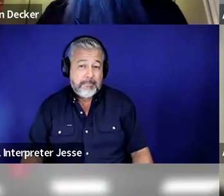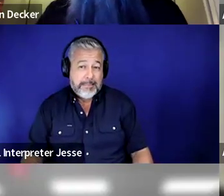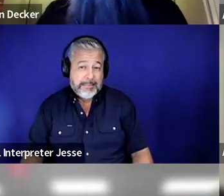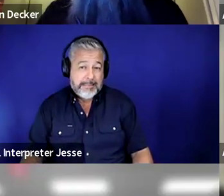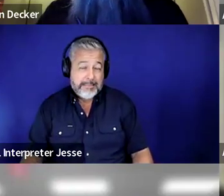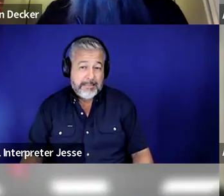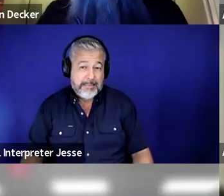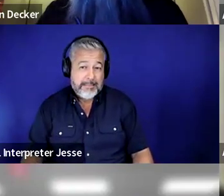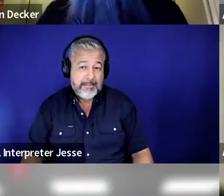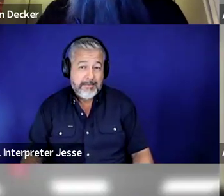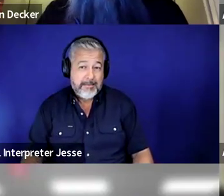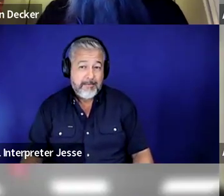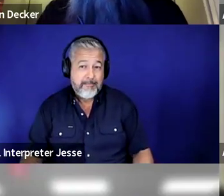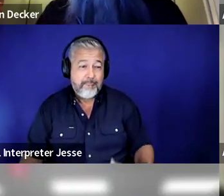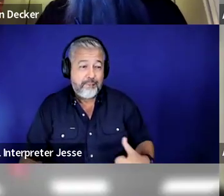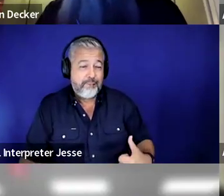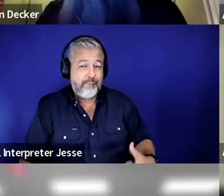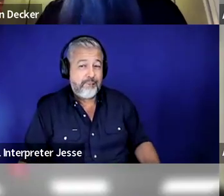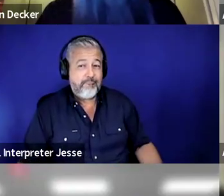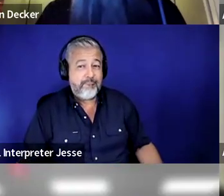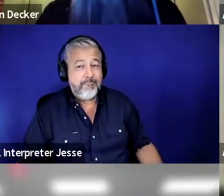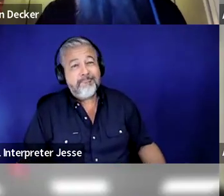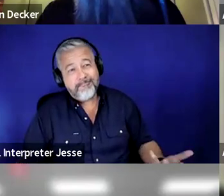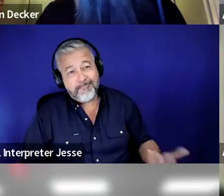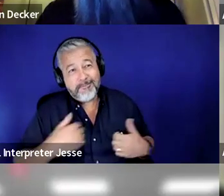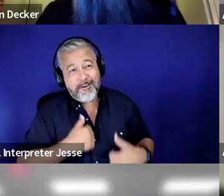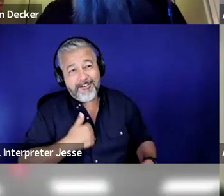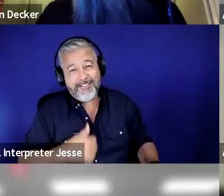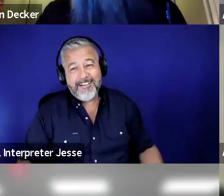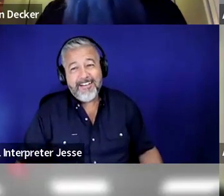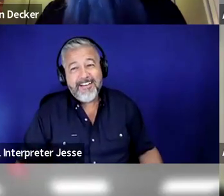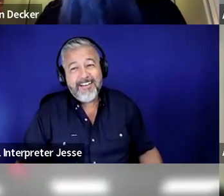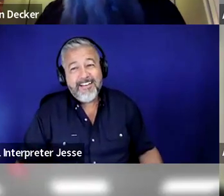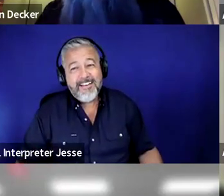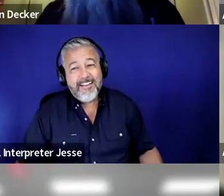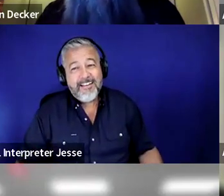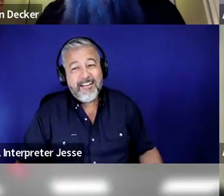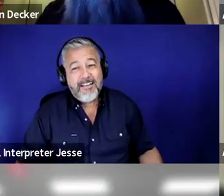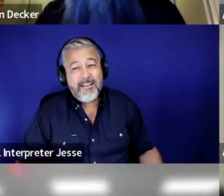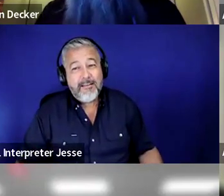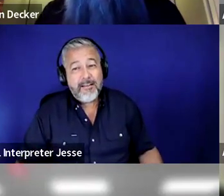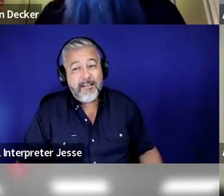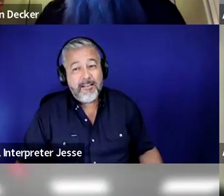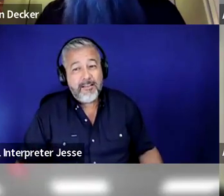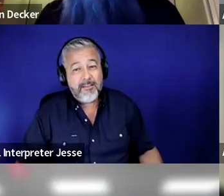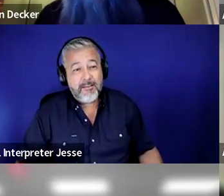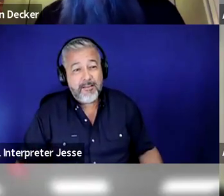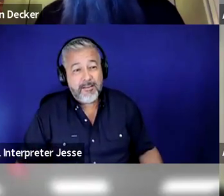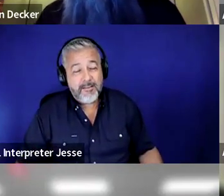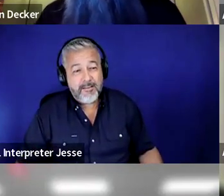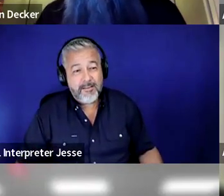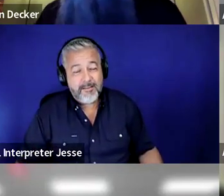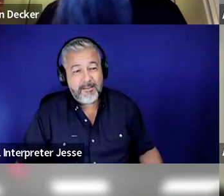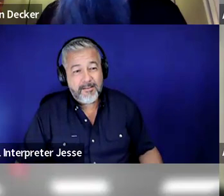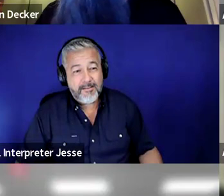I think that is going to be our meeting for today. I just want to acknowledge Michael. Thank you so much. That was a fantastic presentation. Thank you so much,